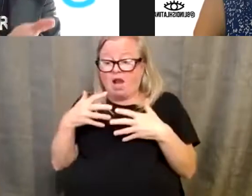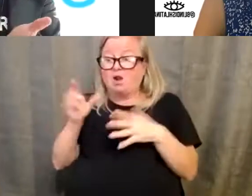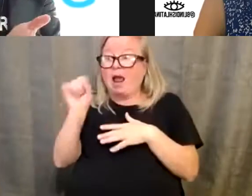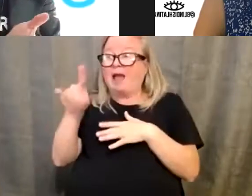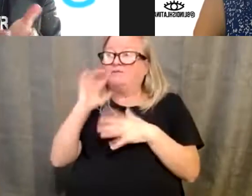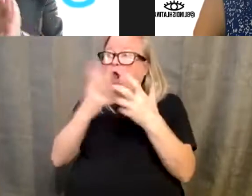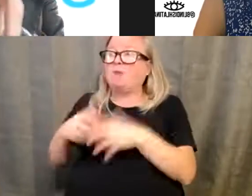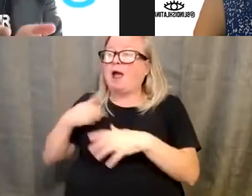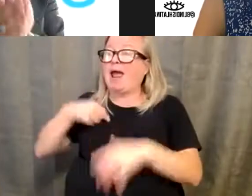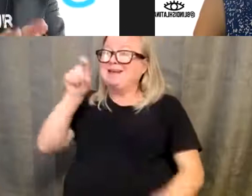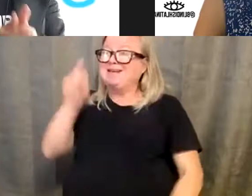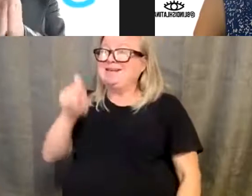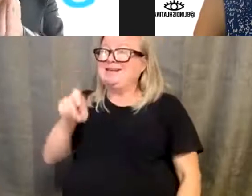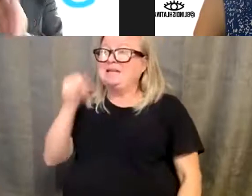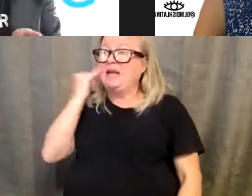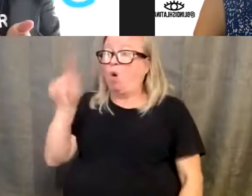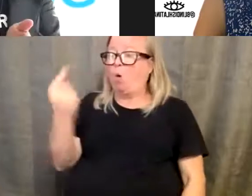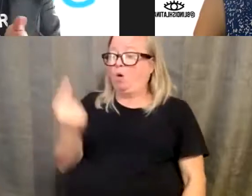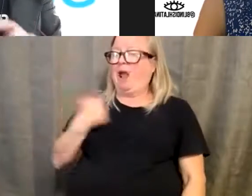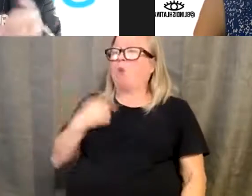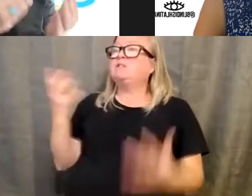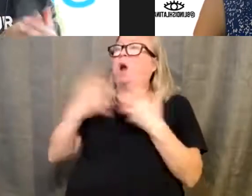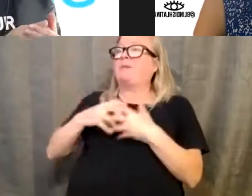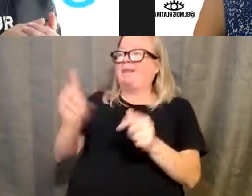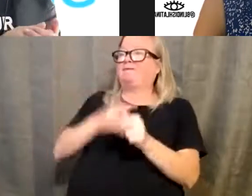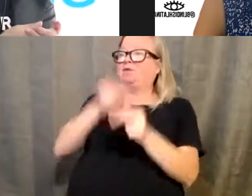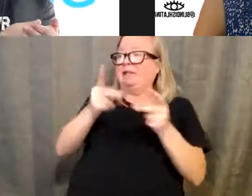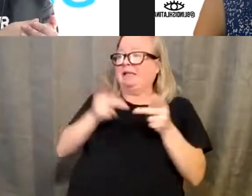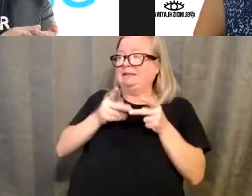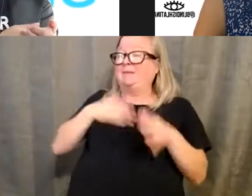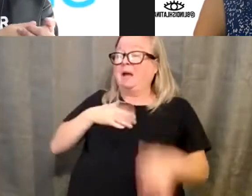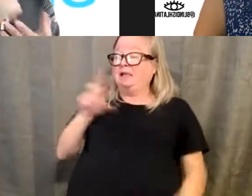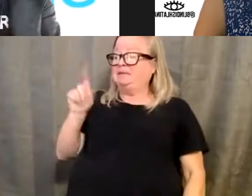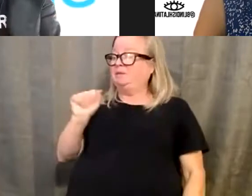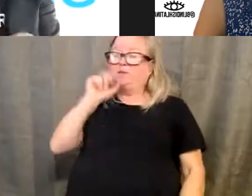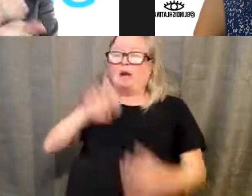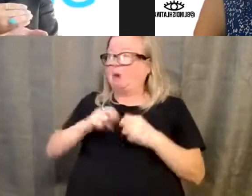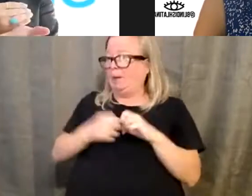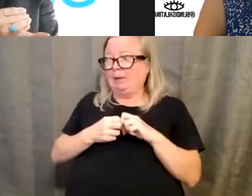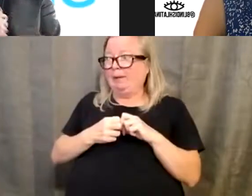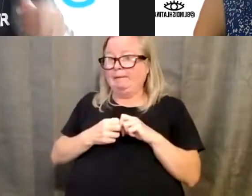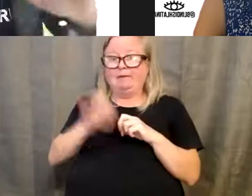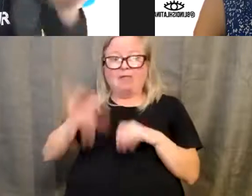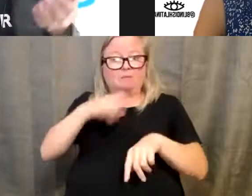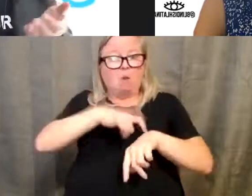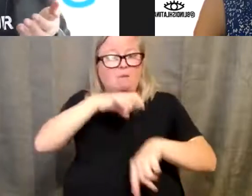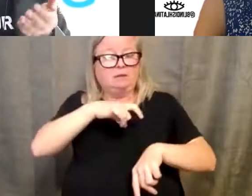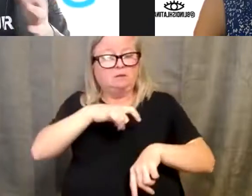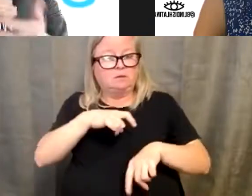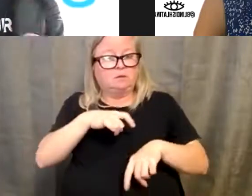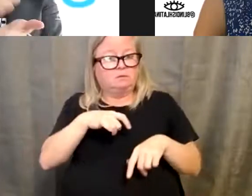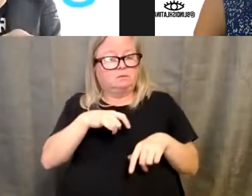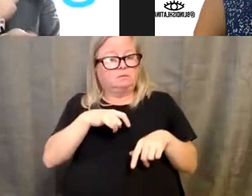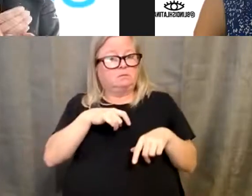I needed if only I was accommodated. My disability wouldn't be a problem if from the moment